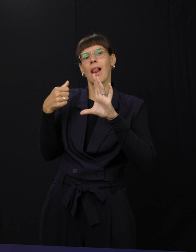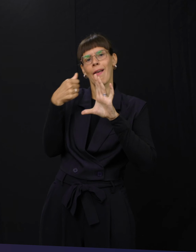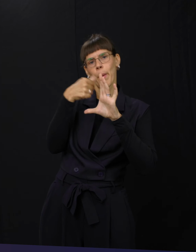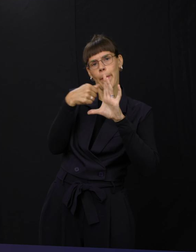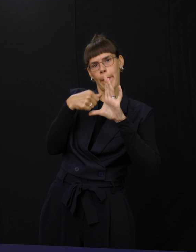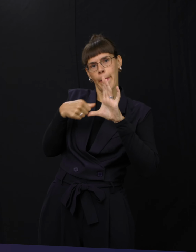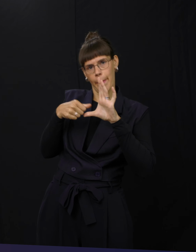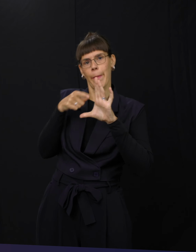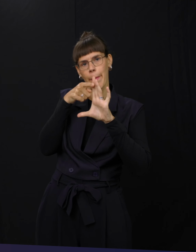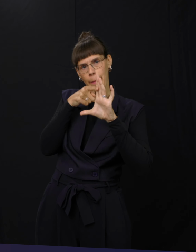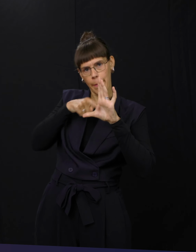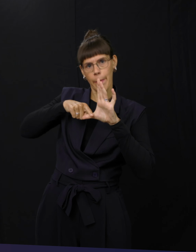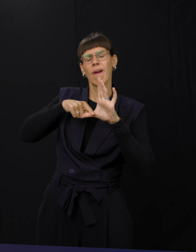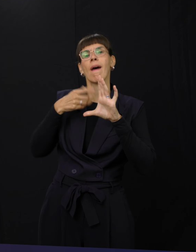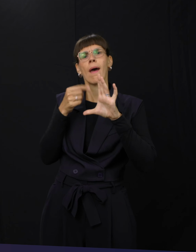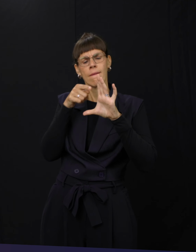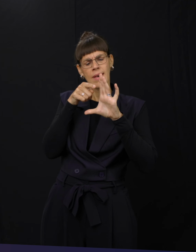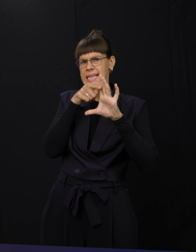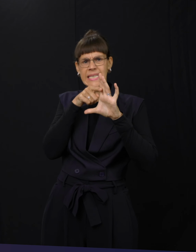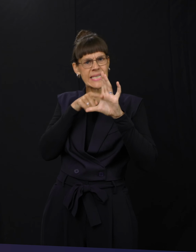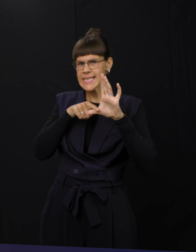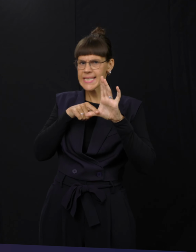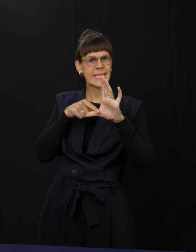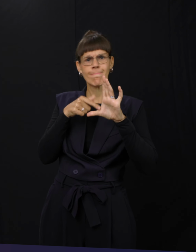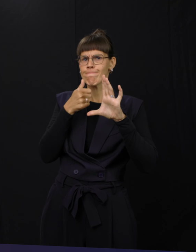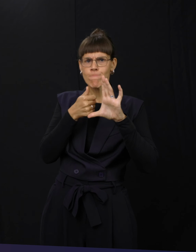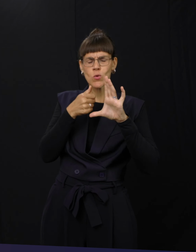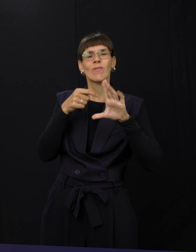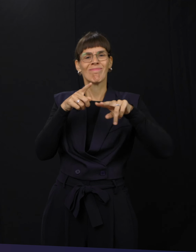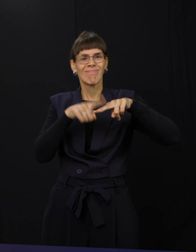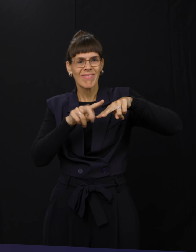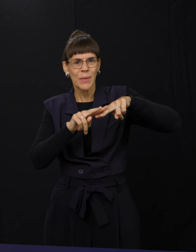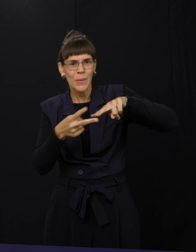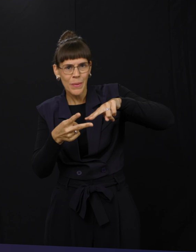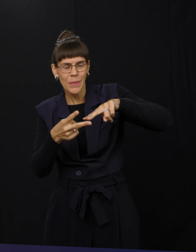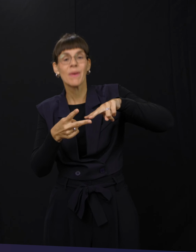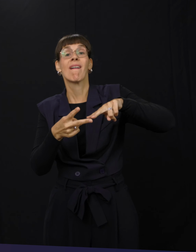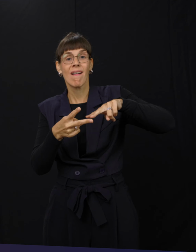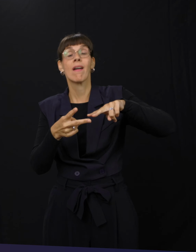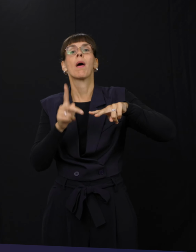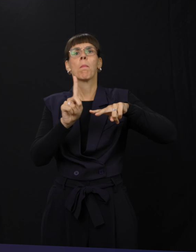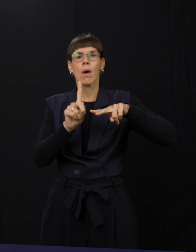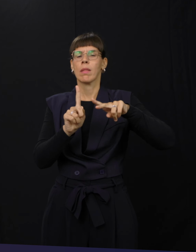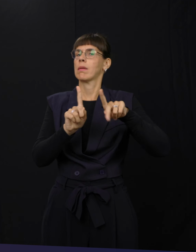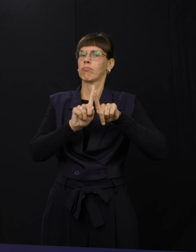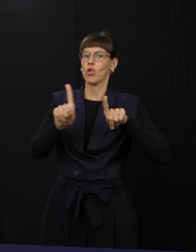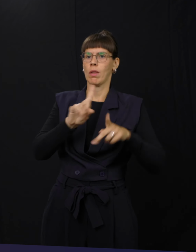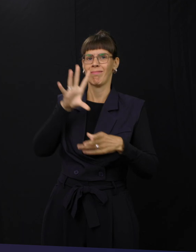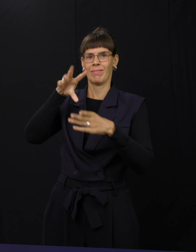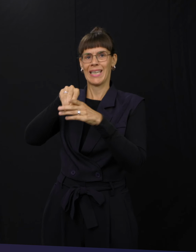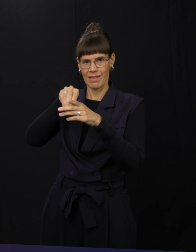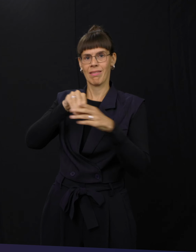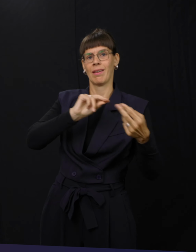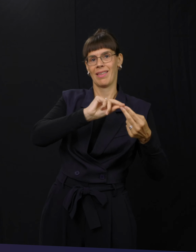parts that are not working and contain these mutations are not ending up in the part of the DNA that is